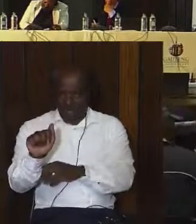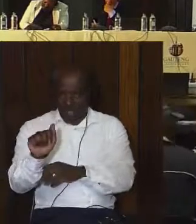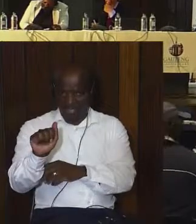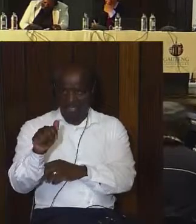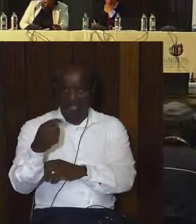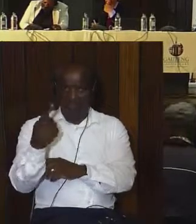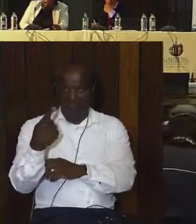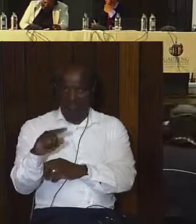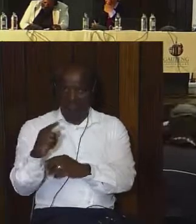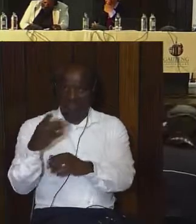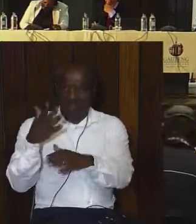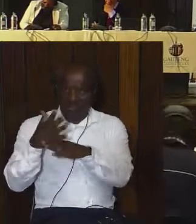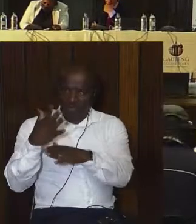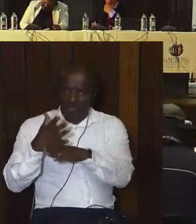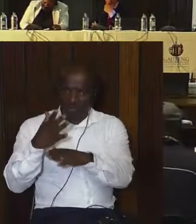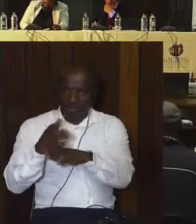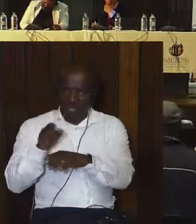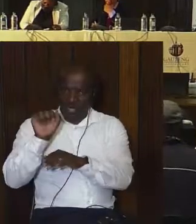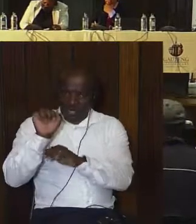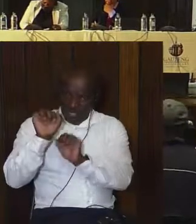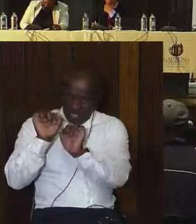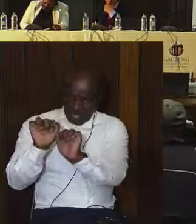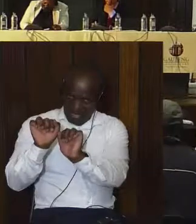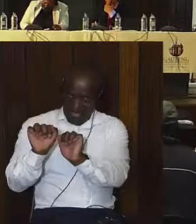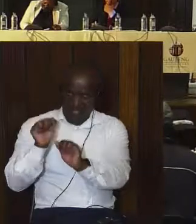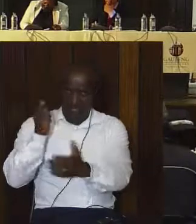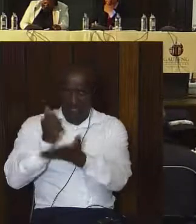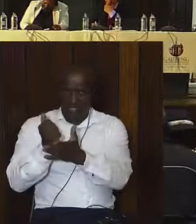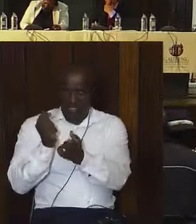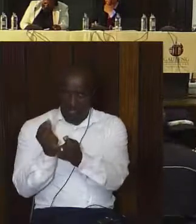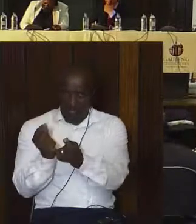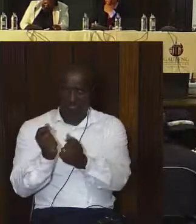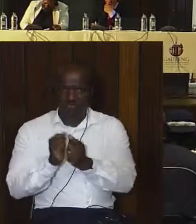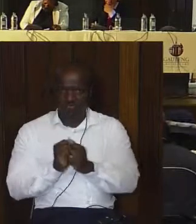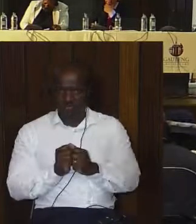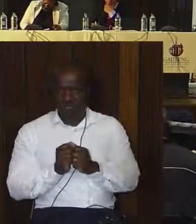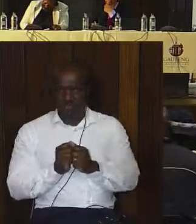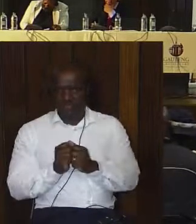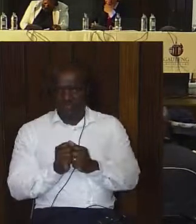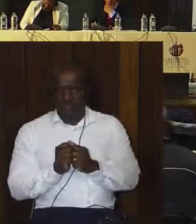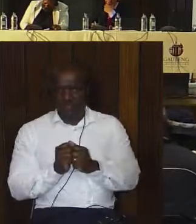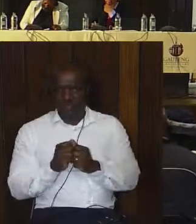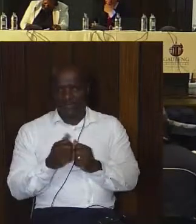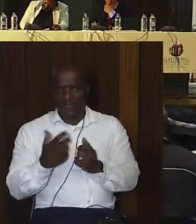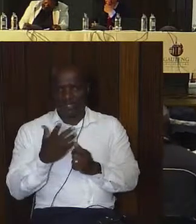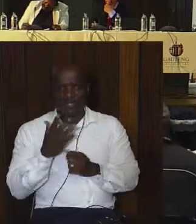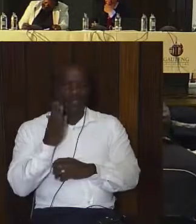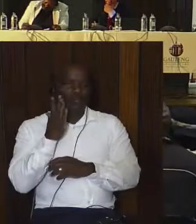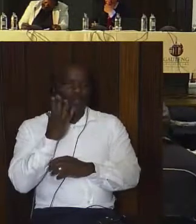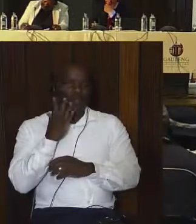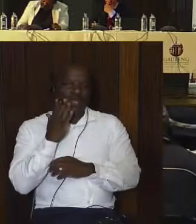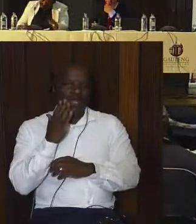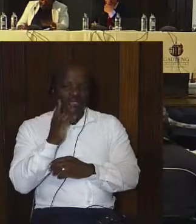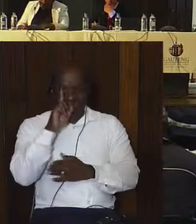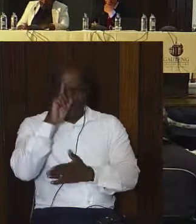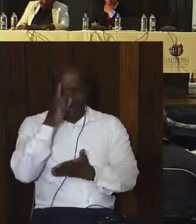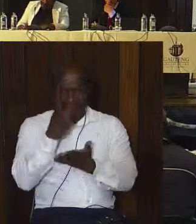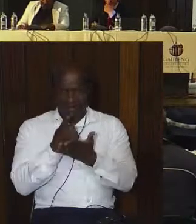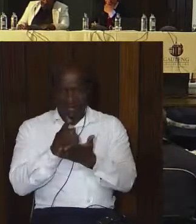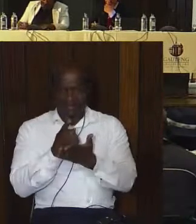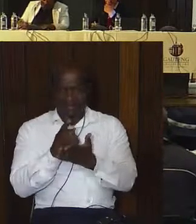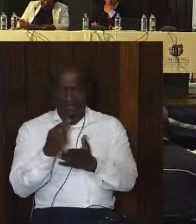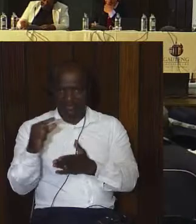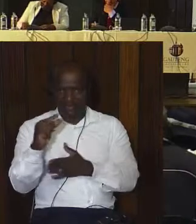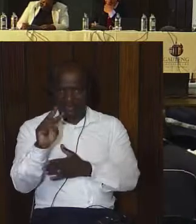for the work that they are supposed to be doing. So when was it determined that